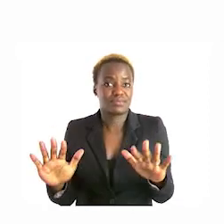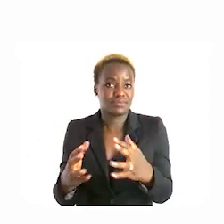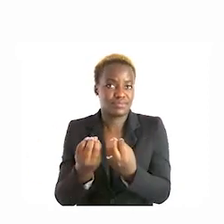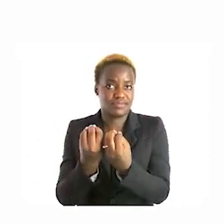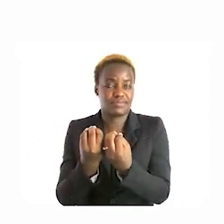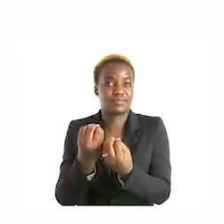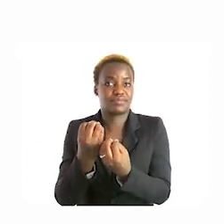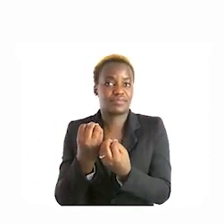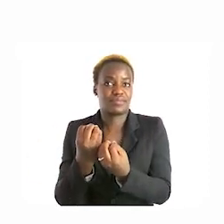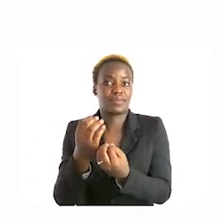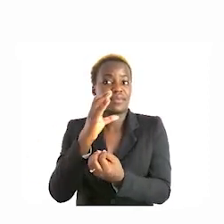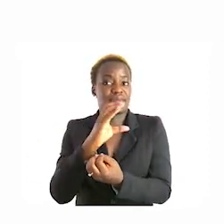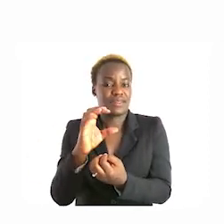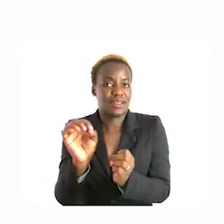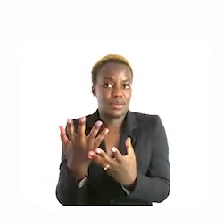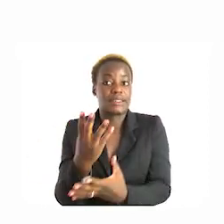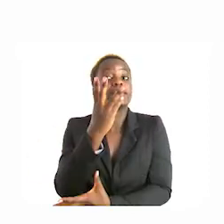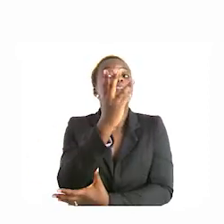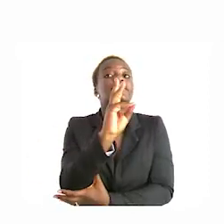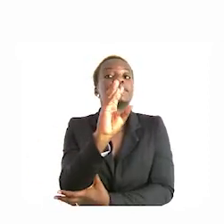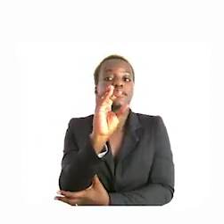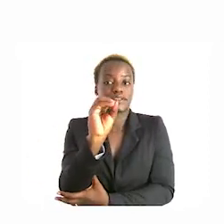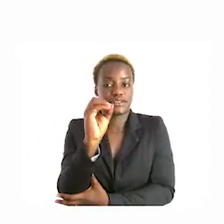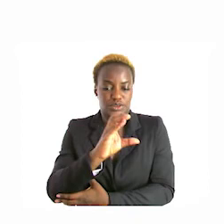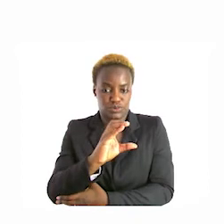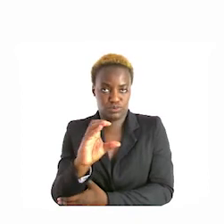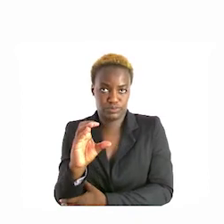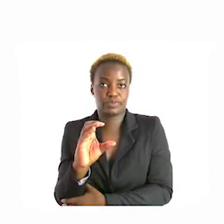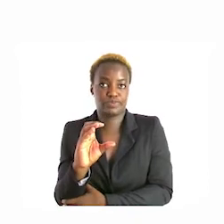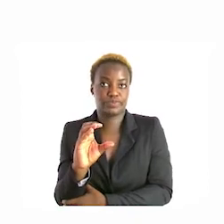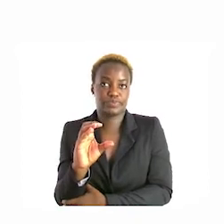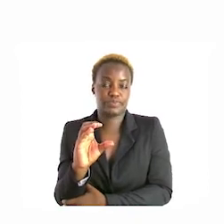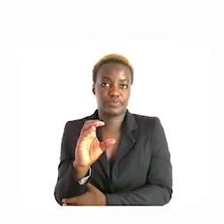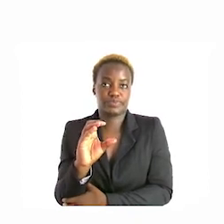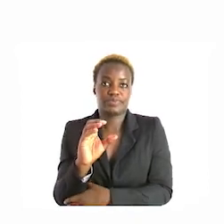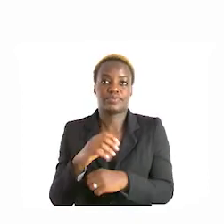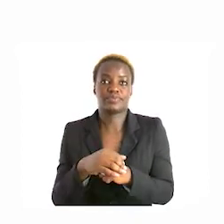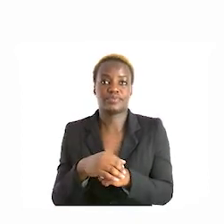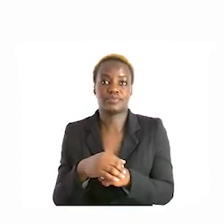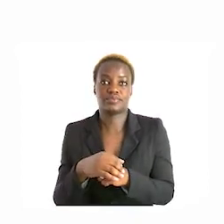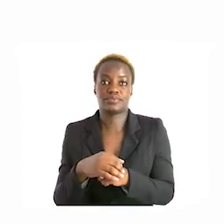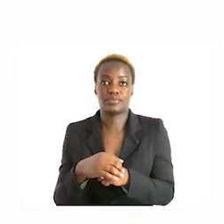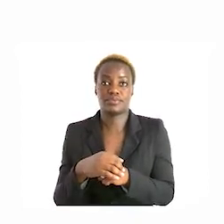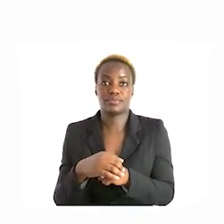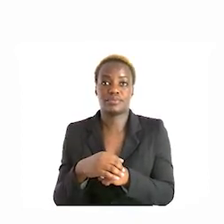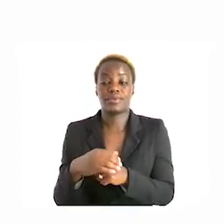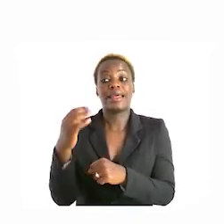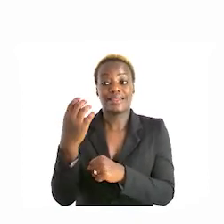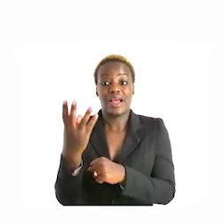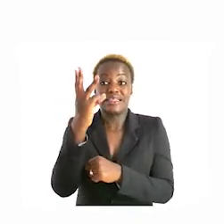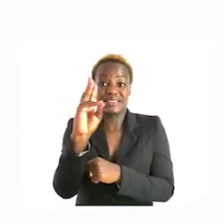are going to have a 60, which is going to be 60 cents, okay? Now we have to add the 60